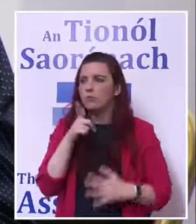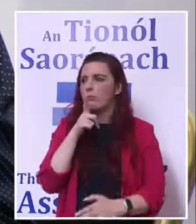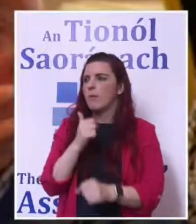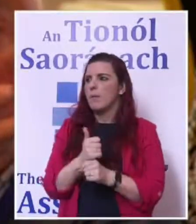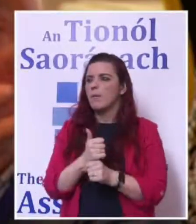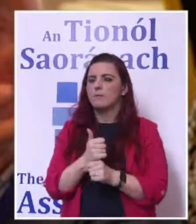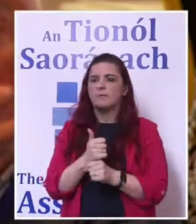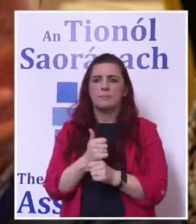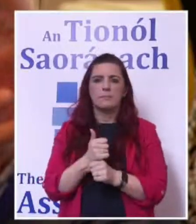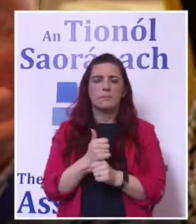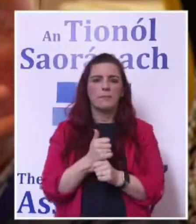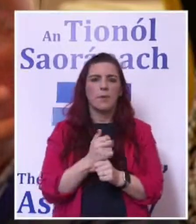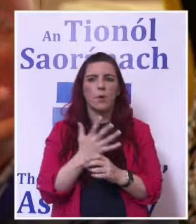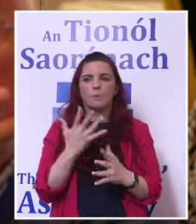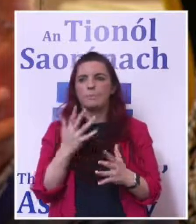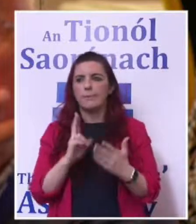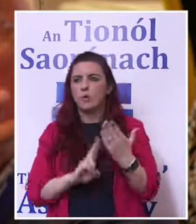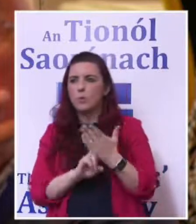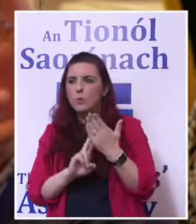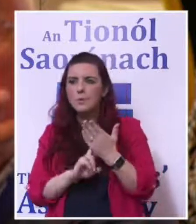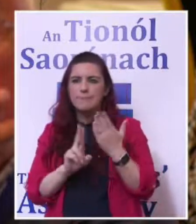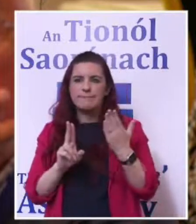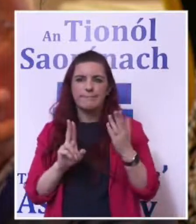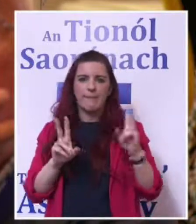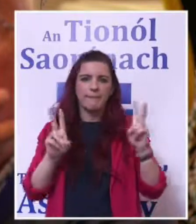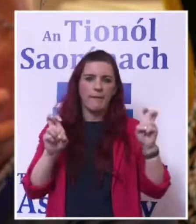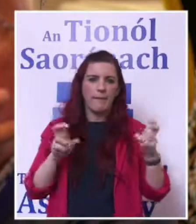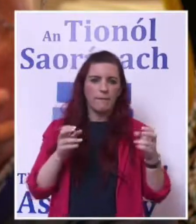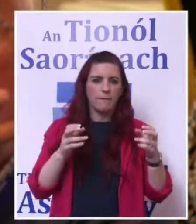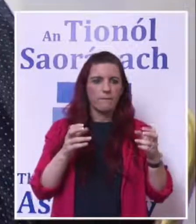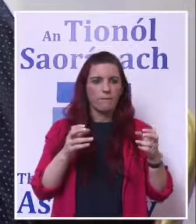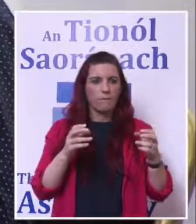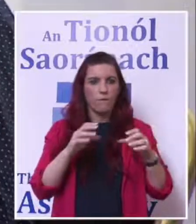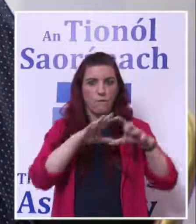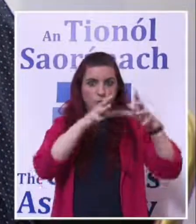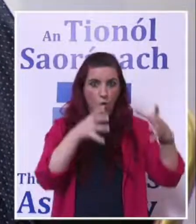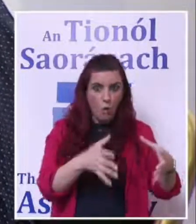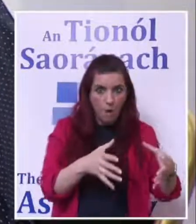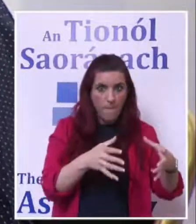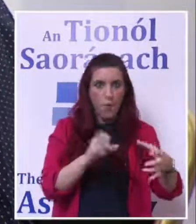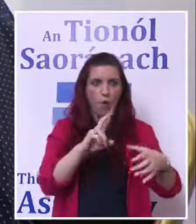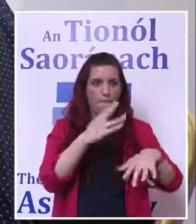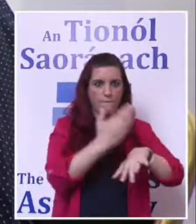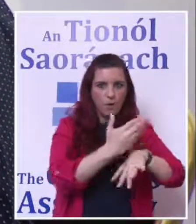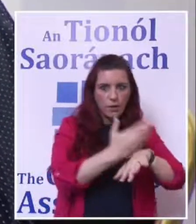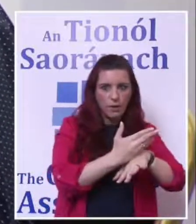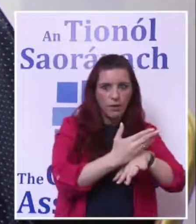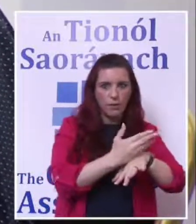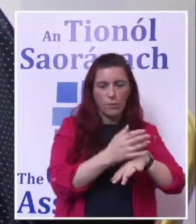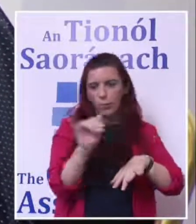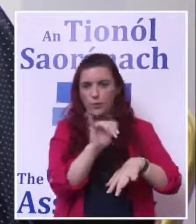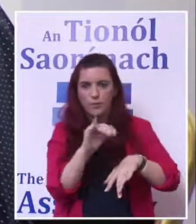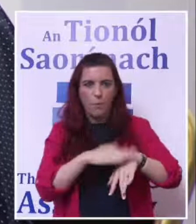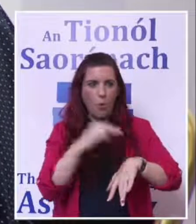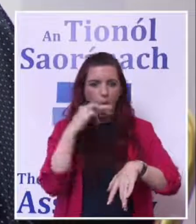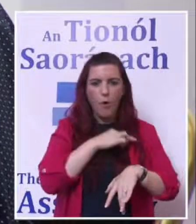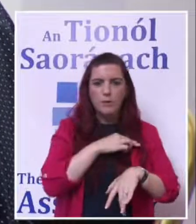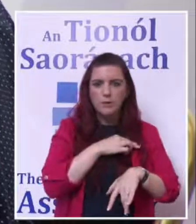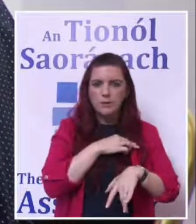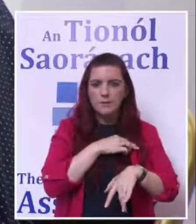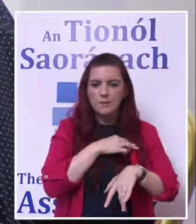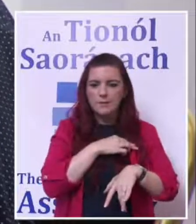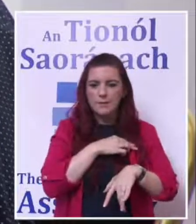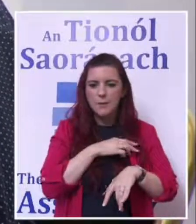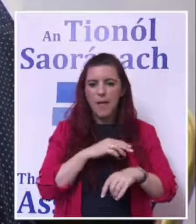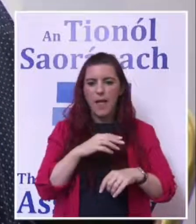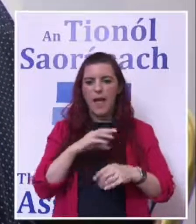uses architectural terminology, form over function or function over form. And it was a point I was trying to make in the answers to weekend